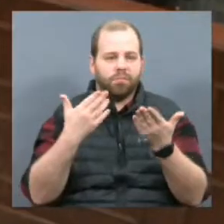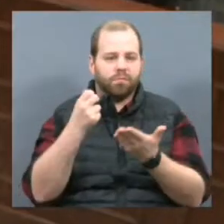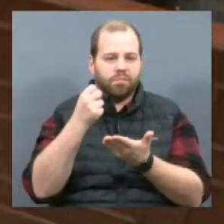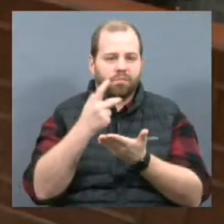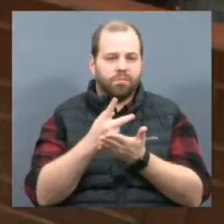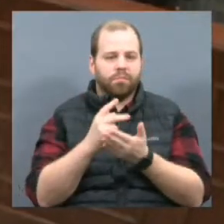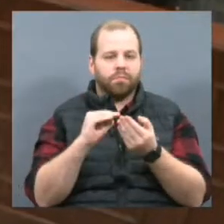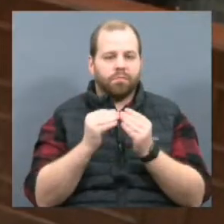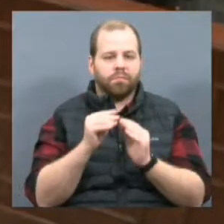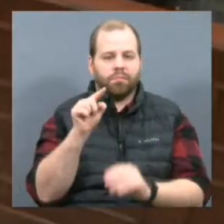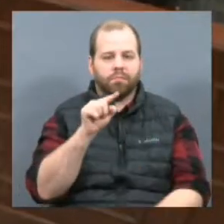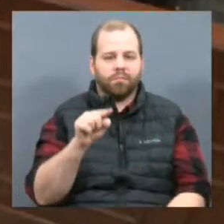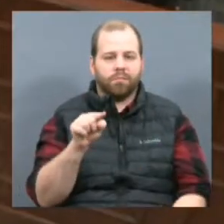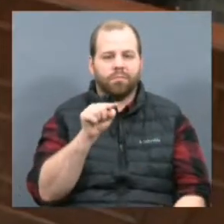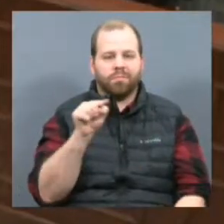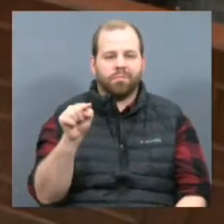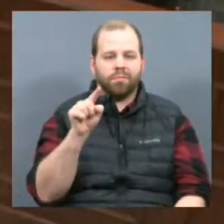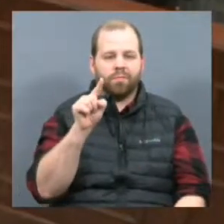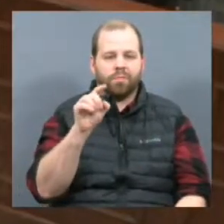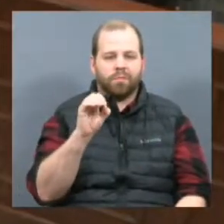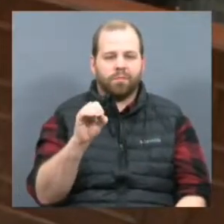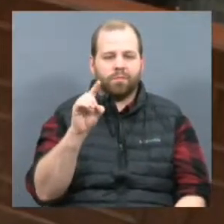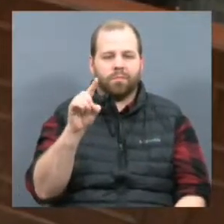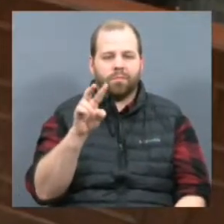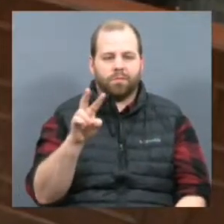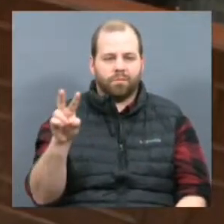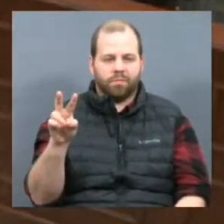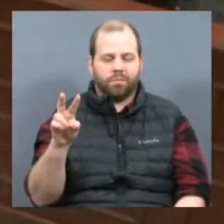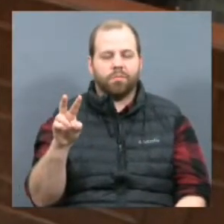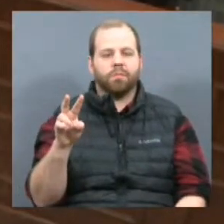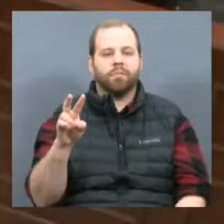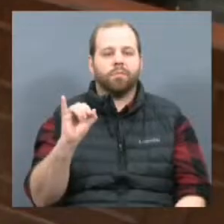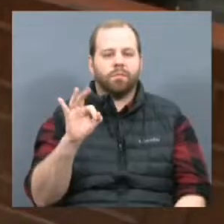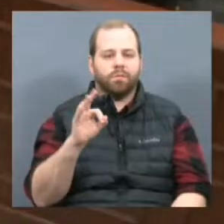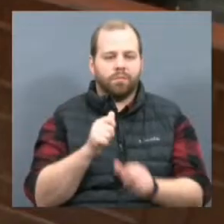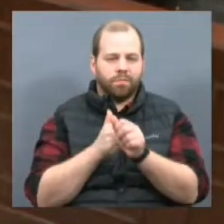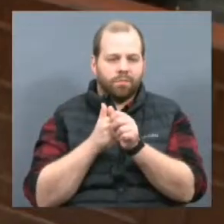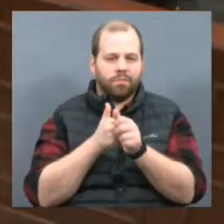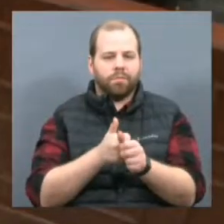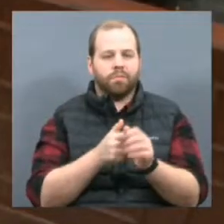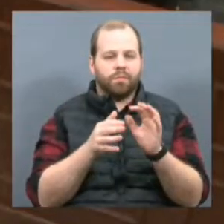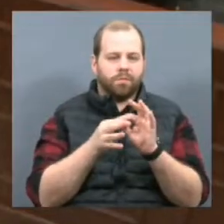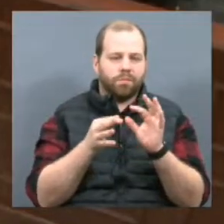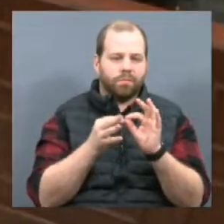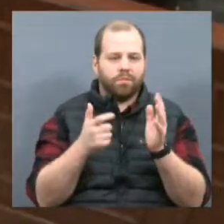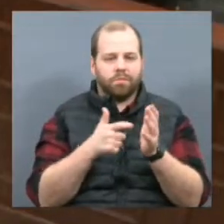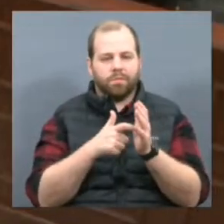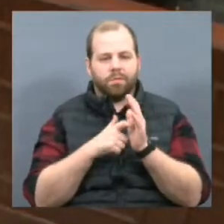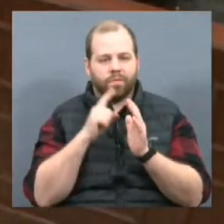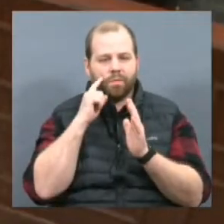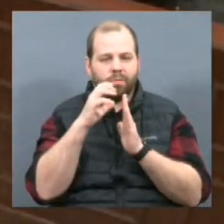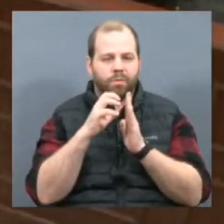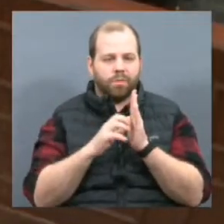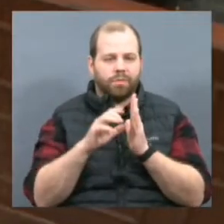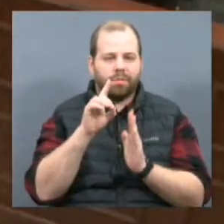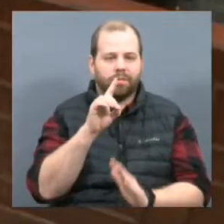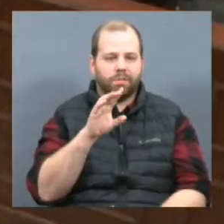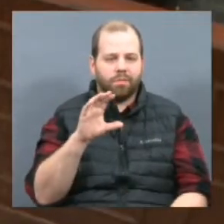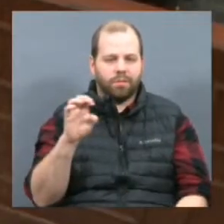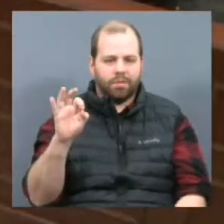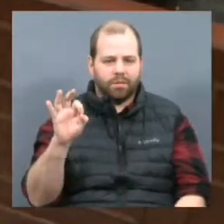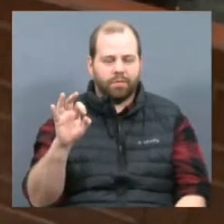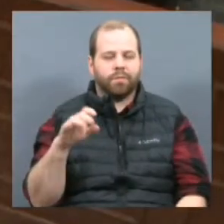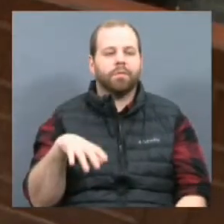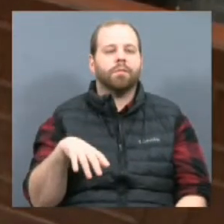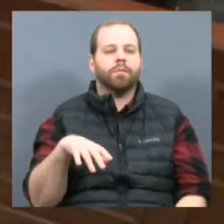file number Z-10122, subject to compliance with comments and conditions in paragraphs D, E, and F in the staff analysis of the agenda